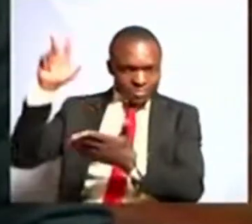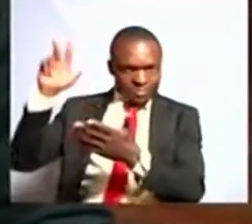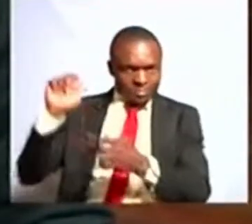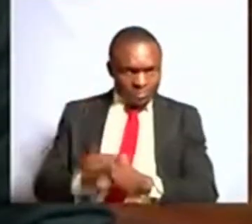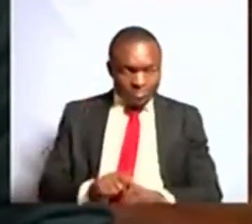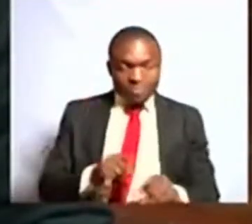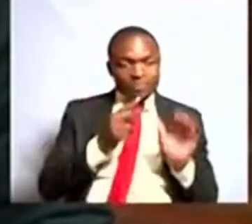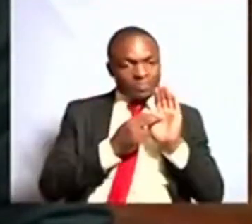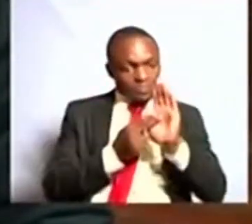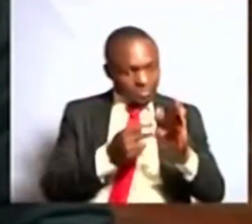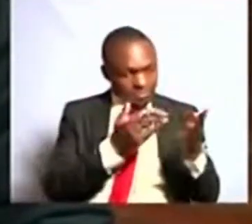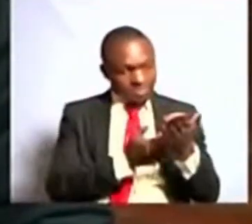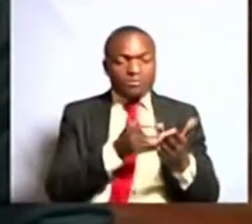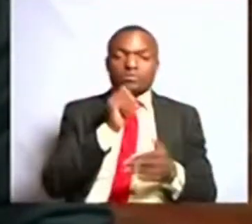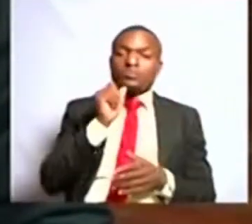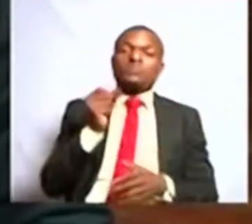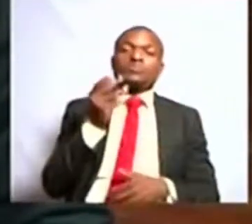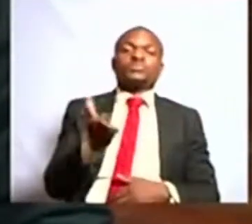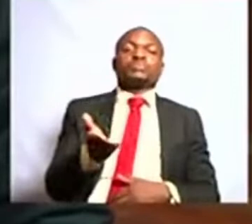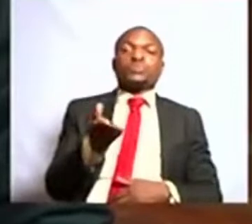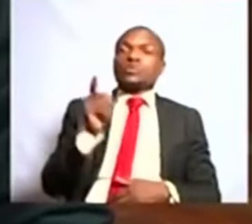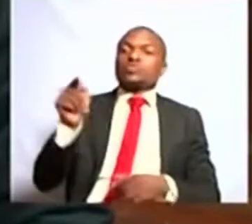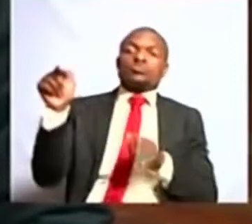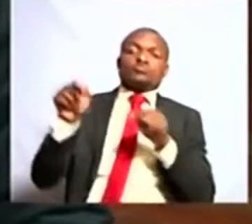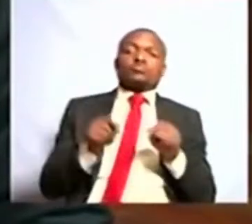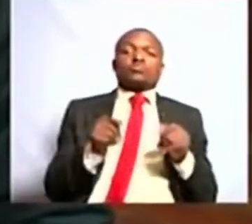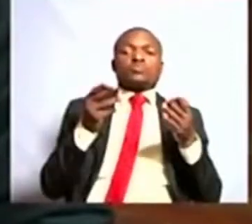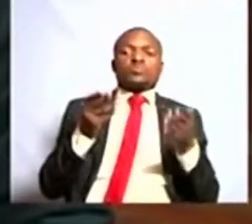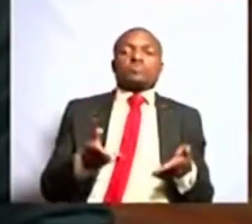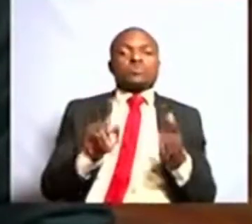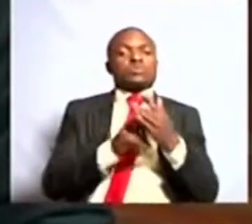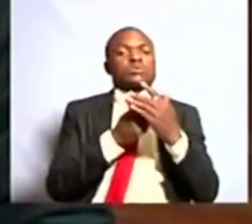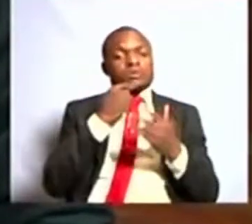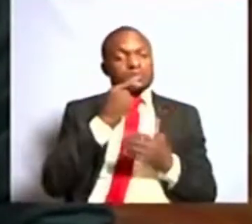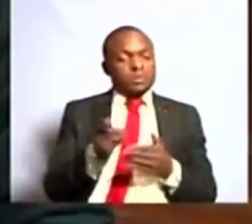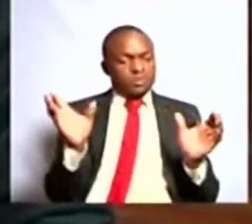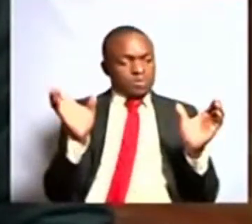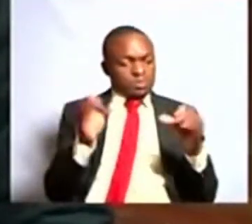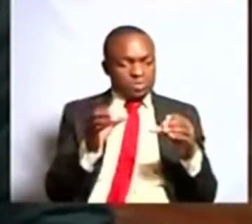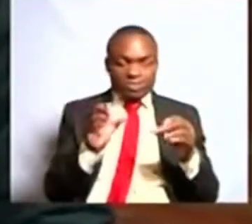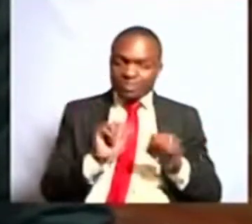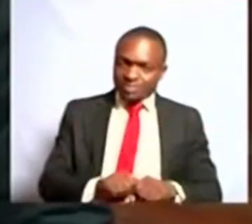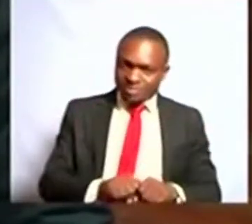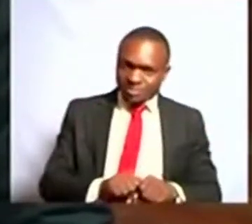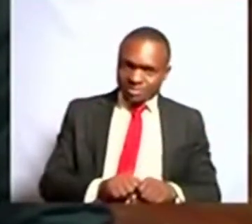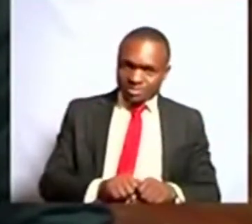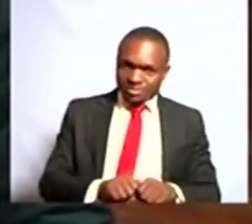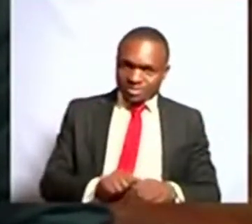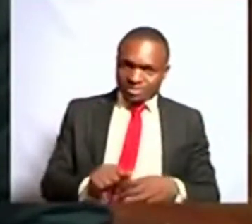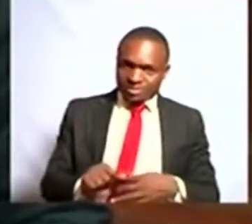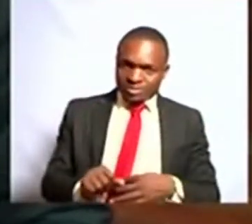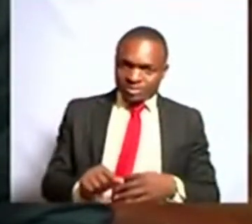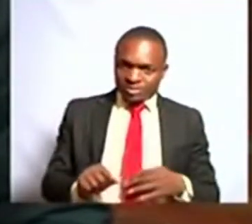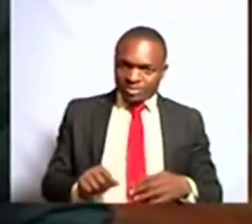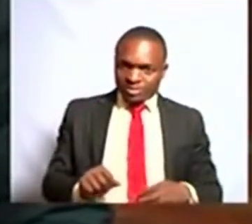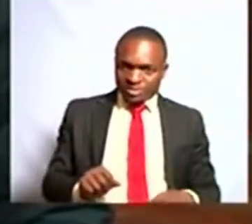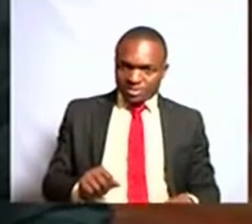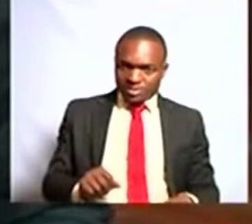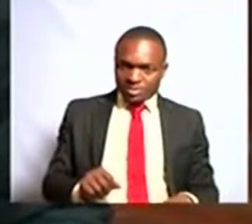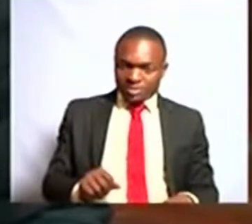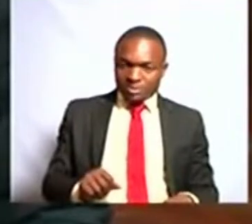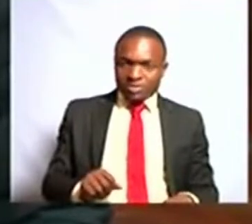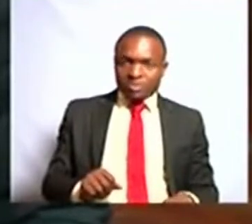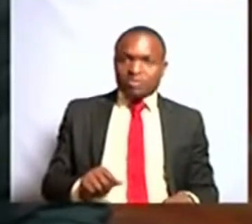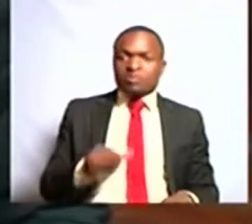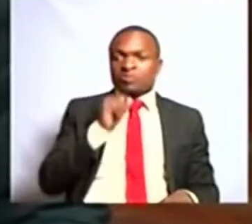to confirm that this is not available. Now you come and you start telling this committee that actually there was